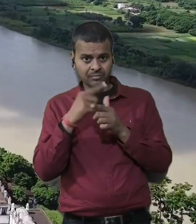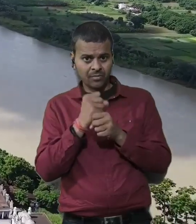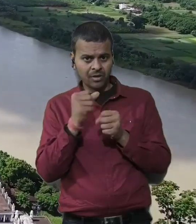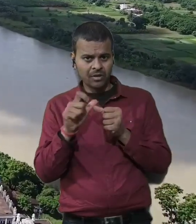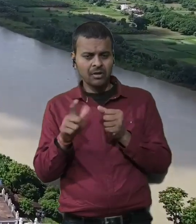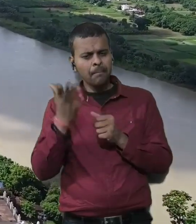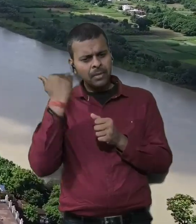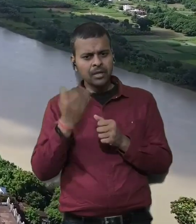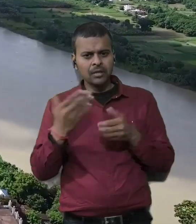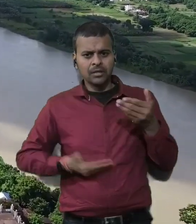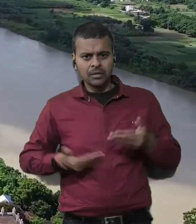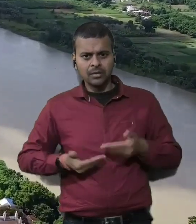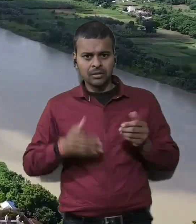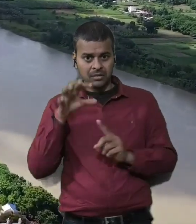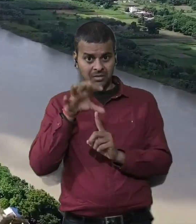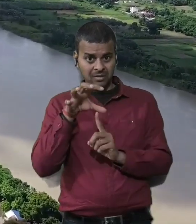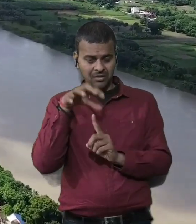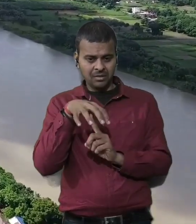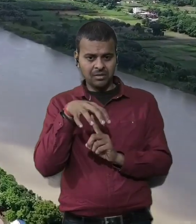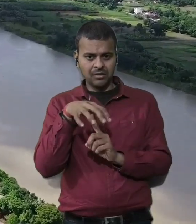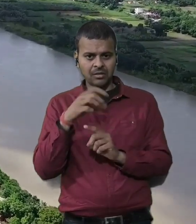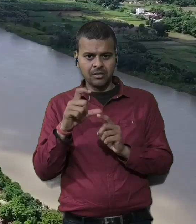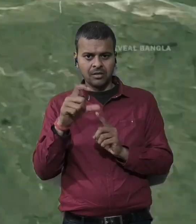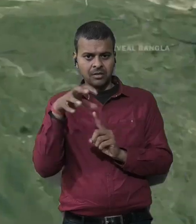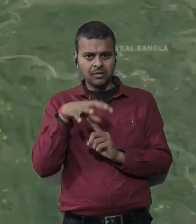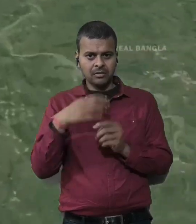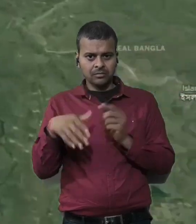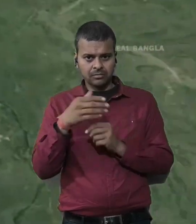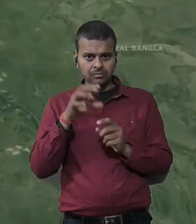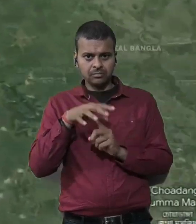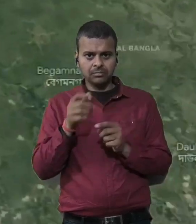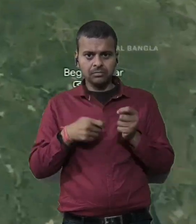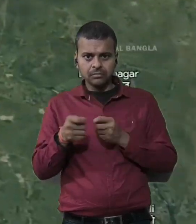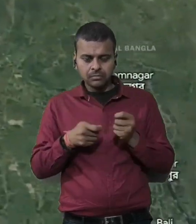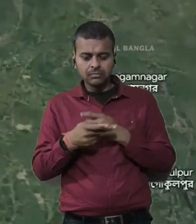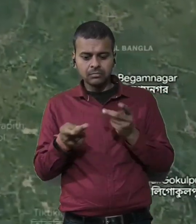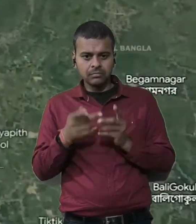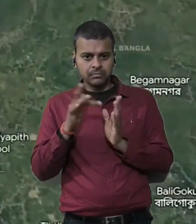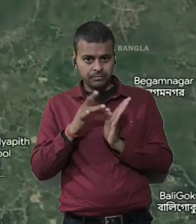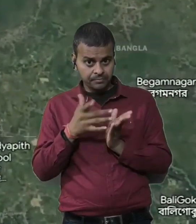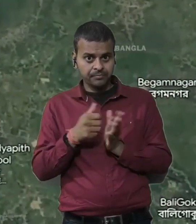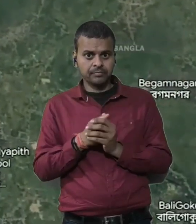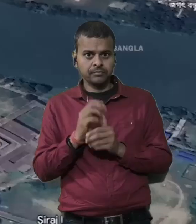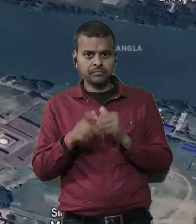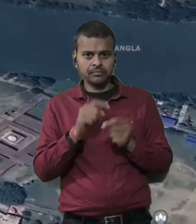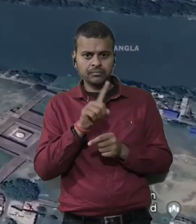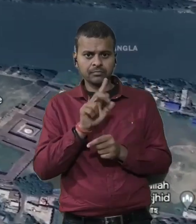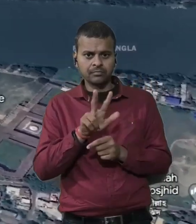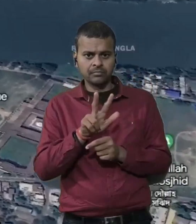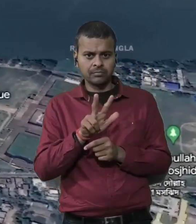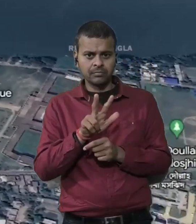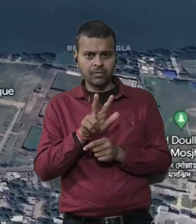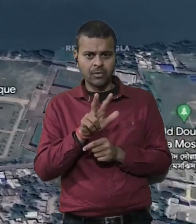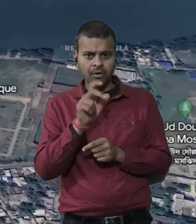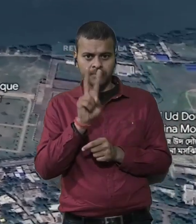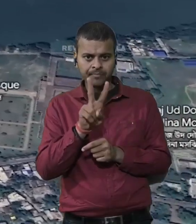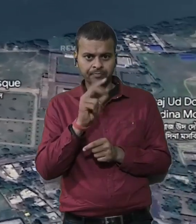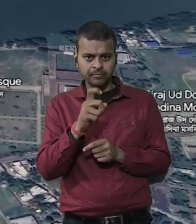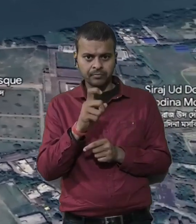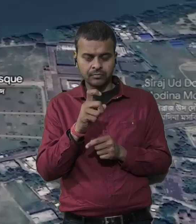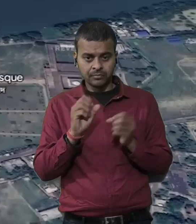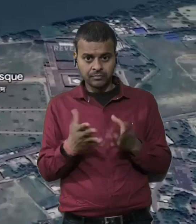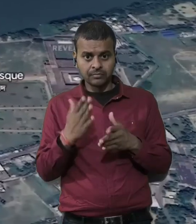capital of Bengal Bihar province during the Mughal period. The construction of this magnificent palace was commenced